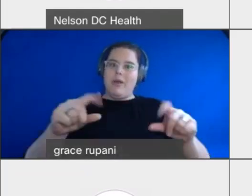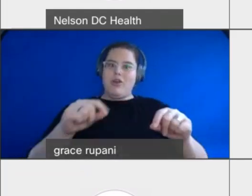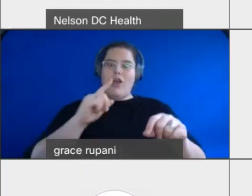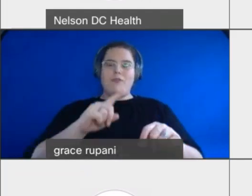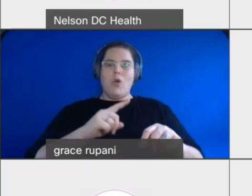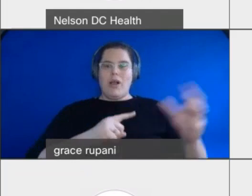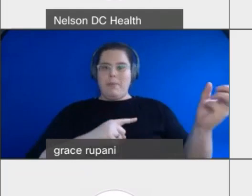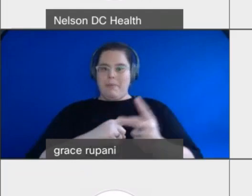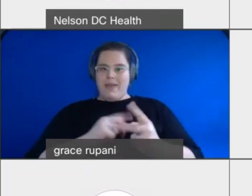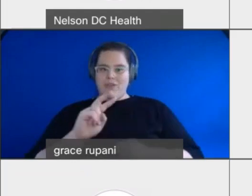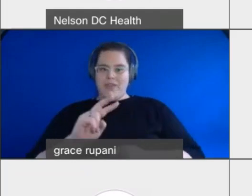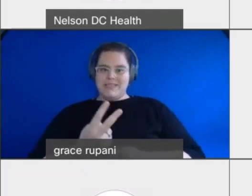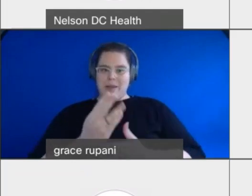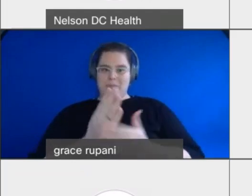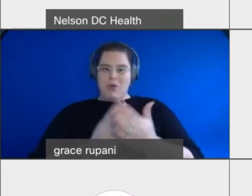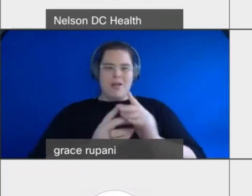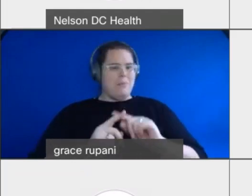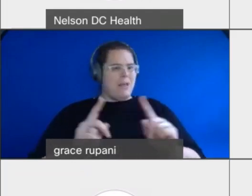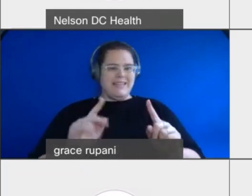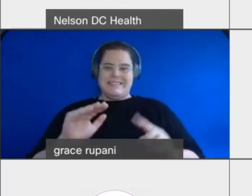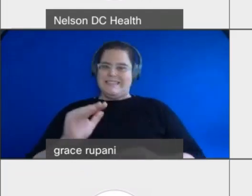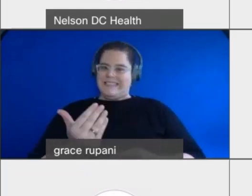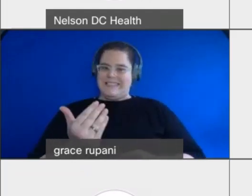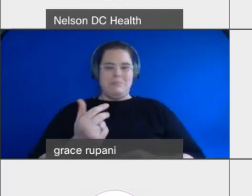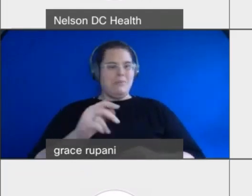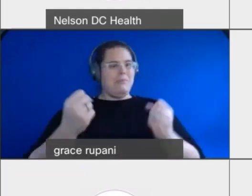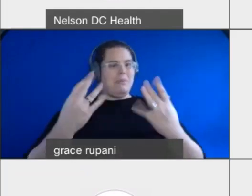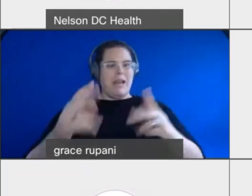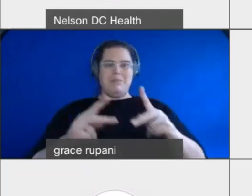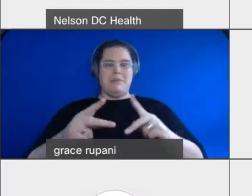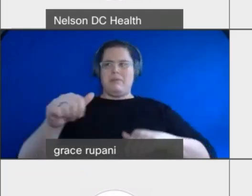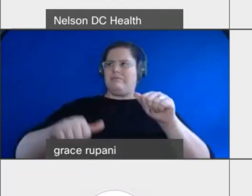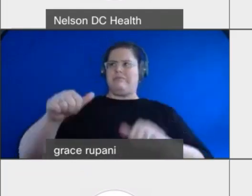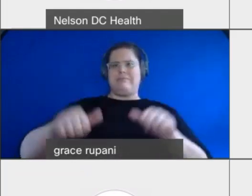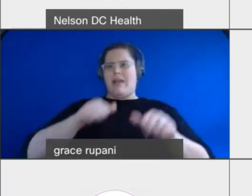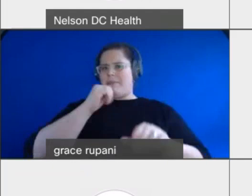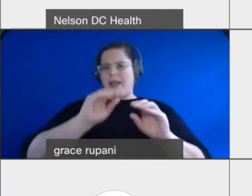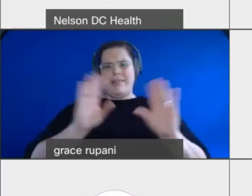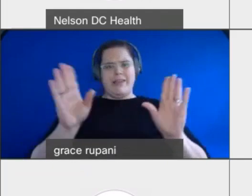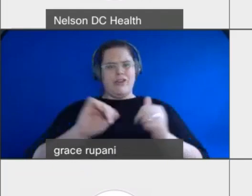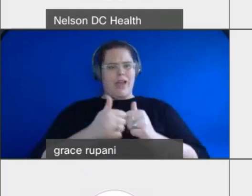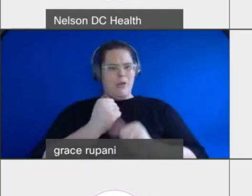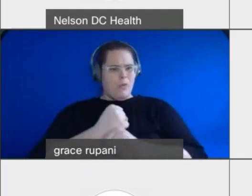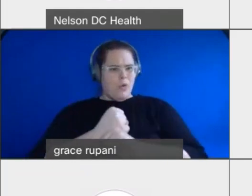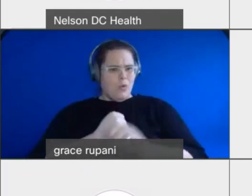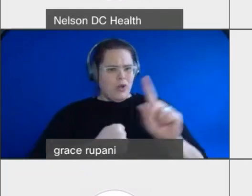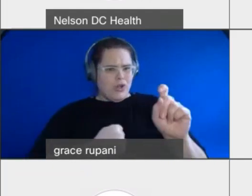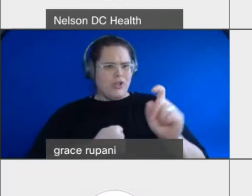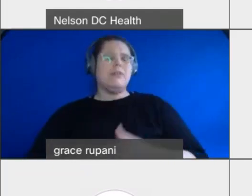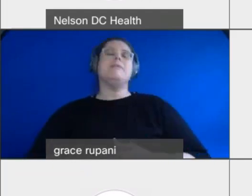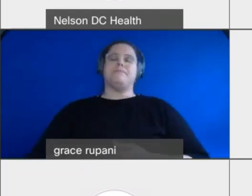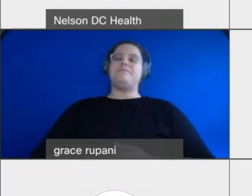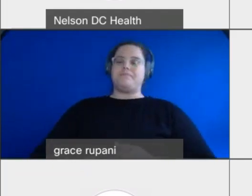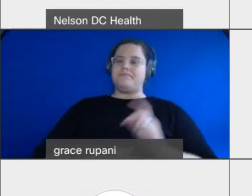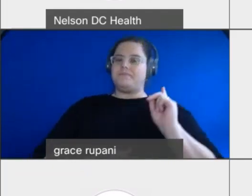I've heard from people that they're not clear about how the second dose is going to work. Director Reese, I've also heard the